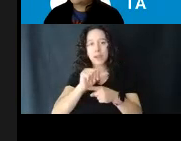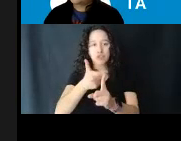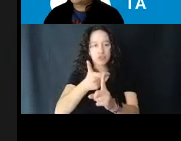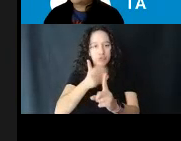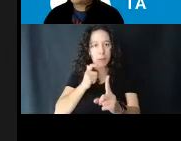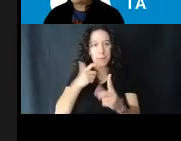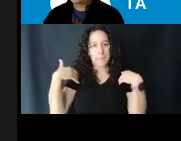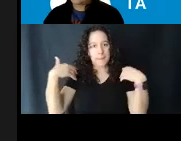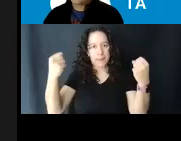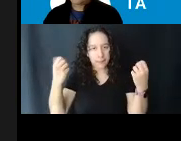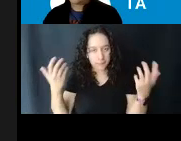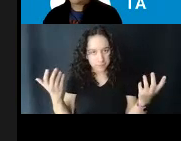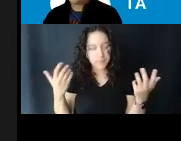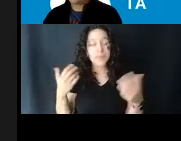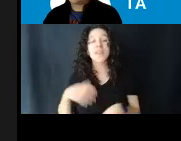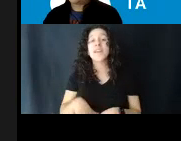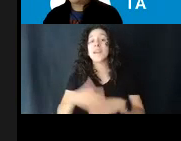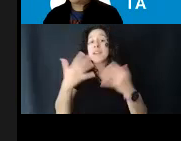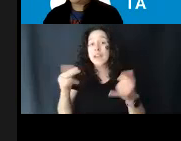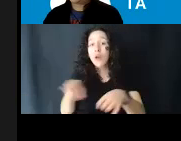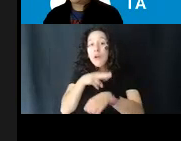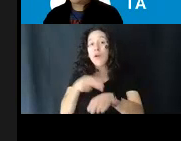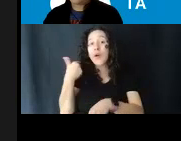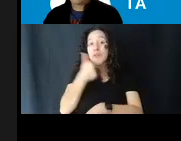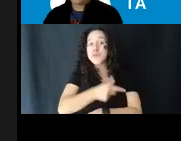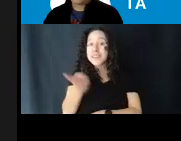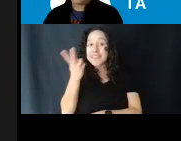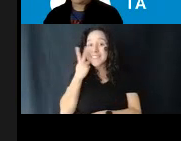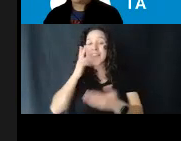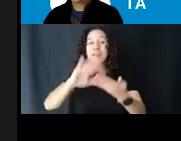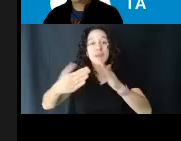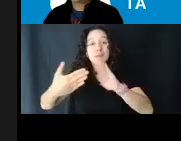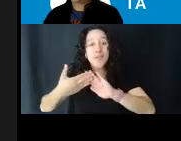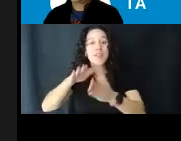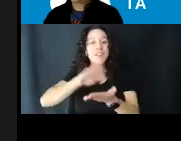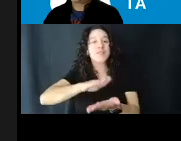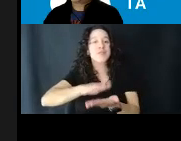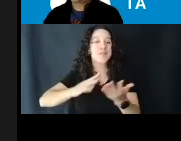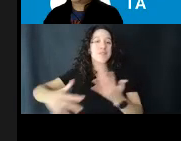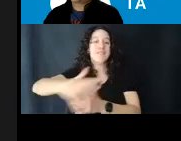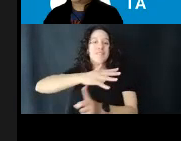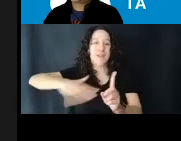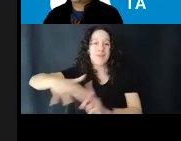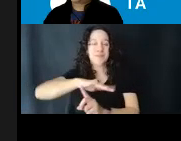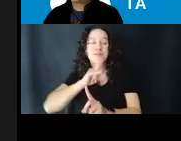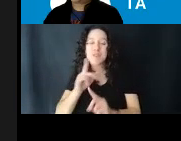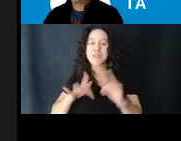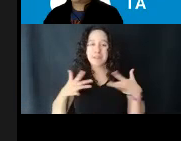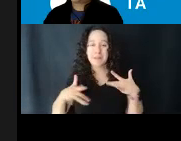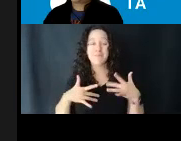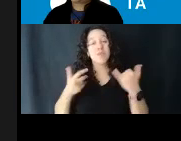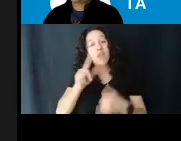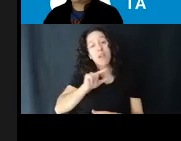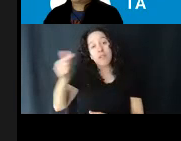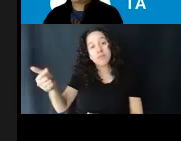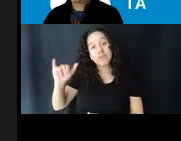that. And then, of course, now we find ourselves in the community schools space. So I'm going to go ahead and turn it over